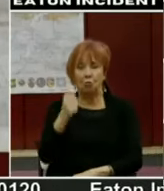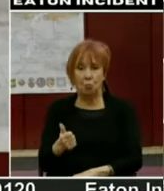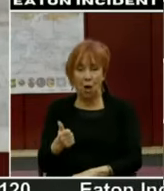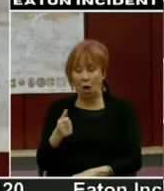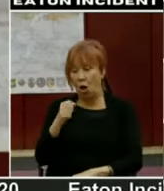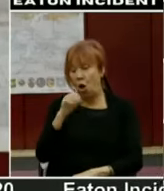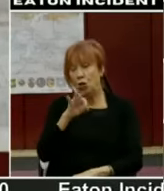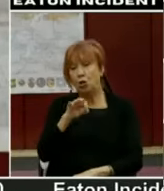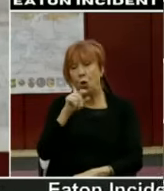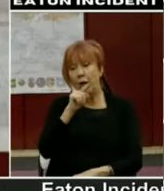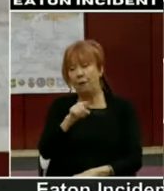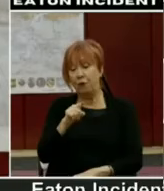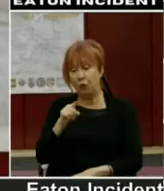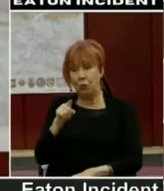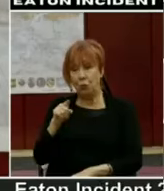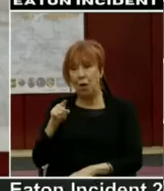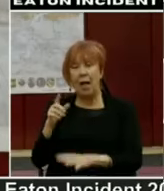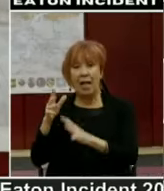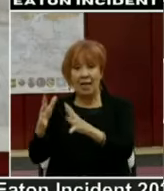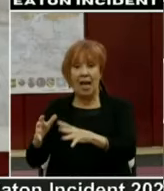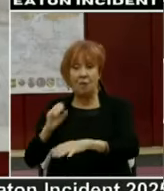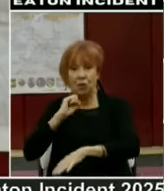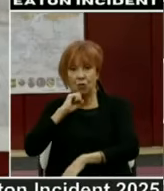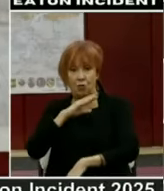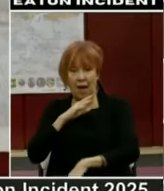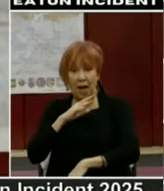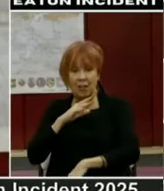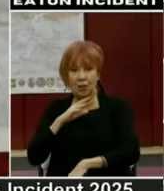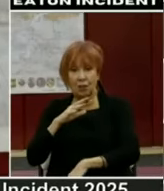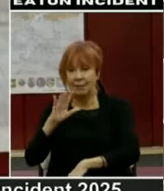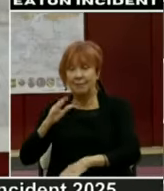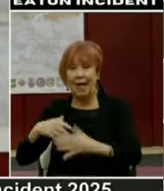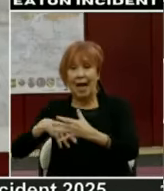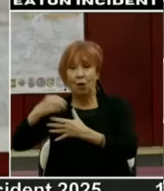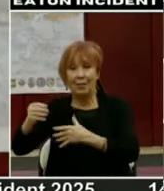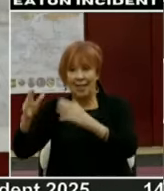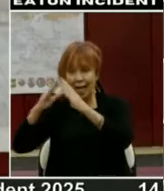home, that will be picked up beginning this week, starting tomorrow.